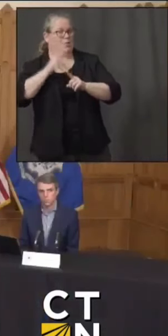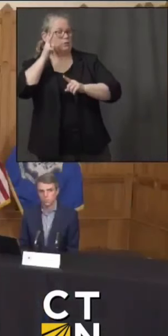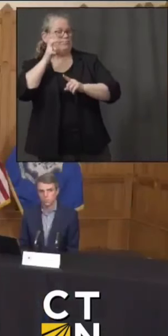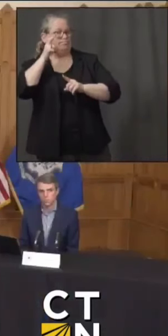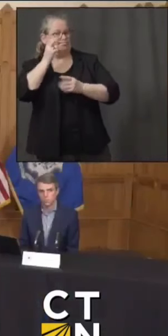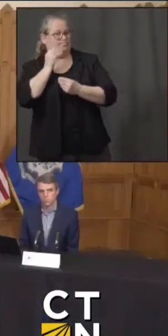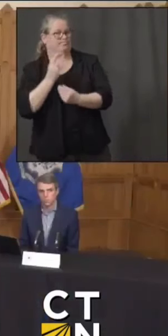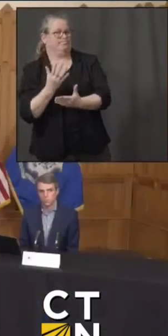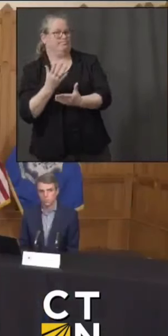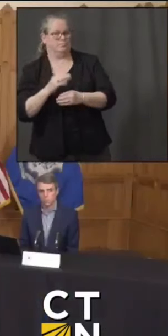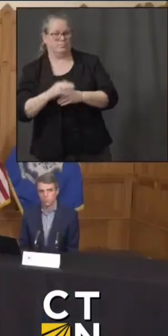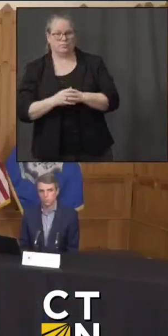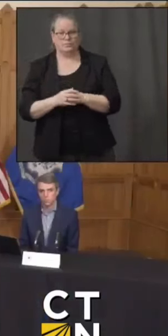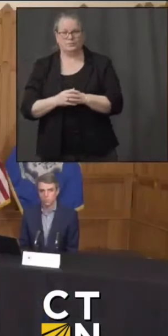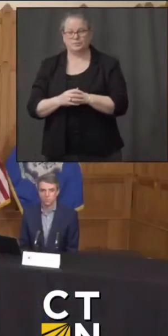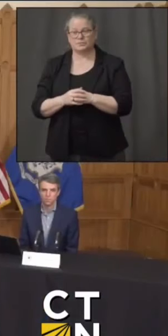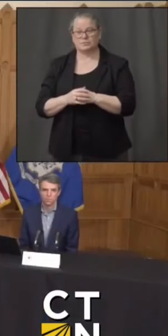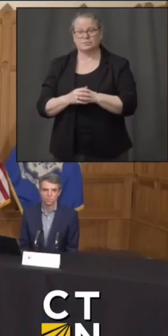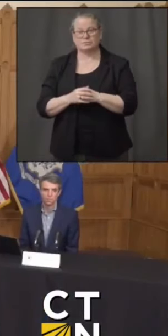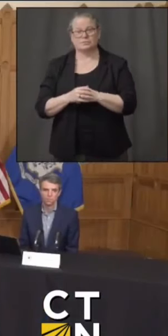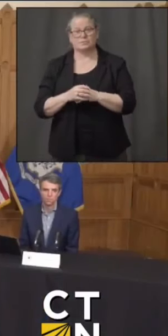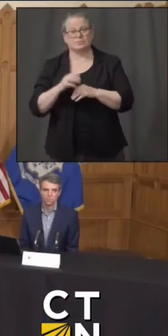Any suggestions, Max?